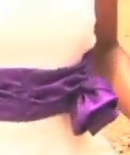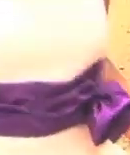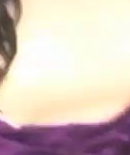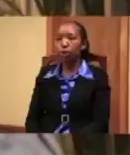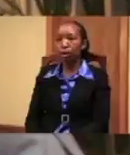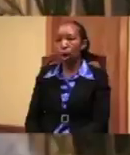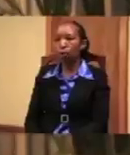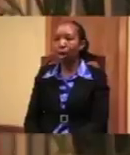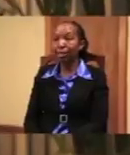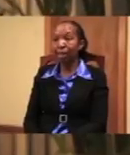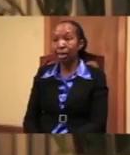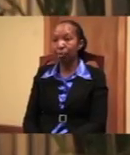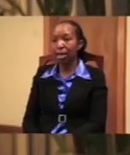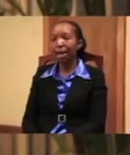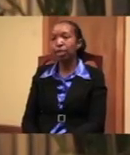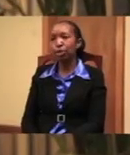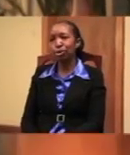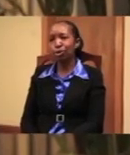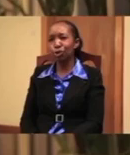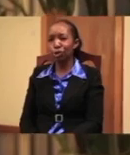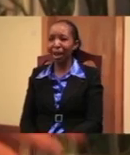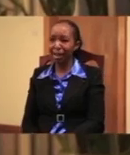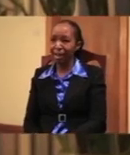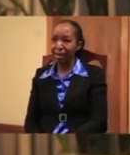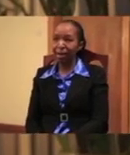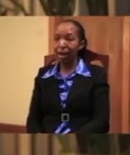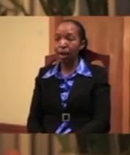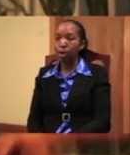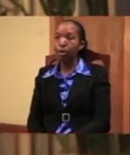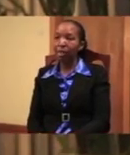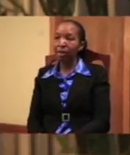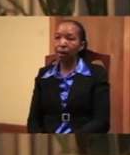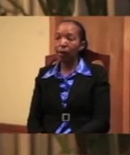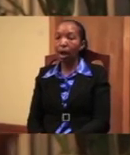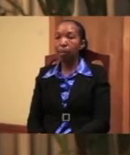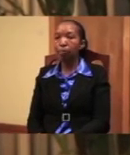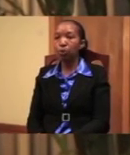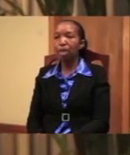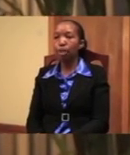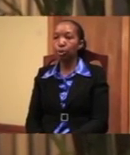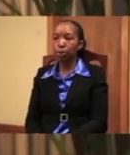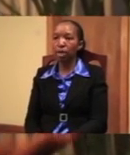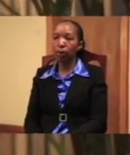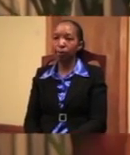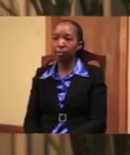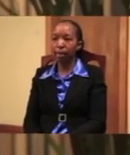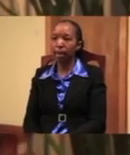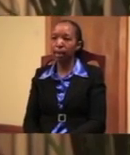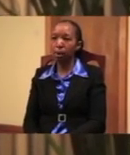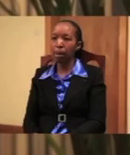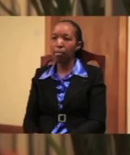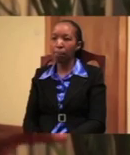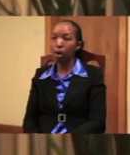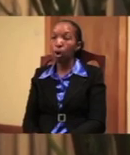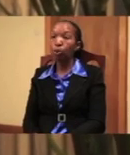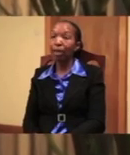was in a position now to understand me, and she could try. Yeah, you see now, we are two in our family, and